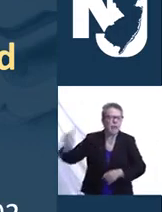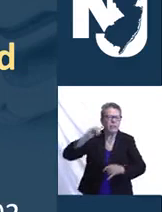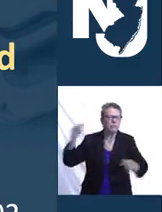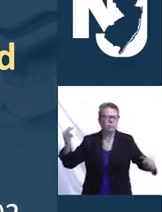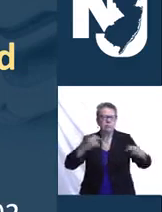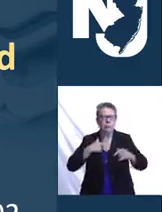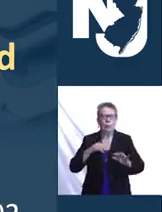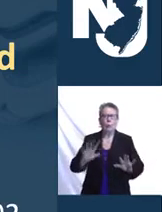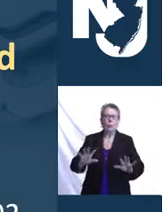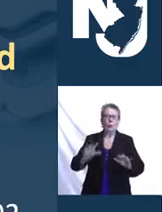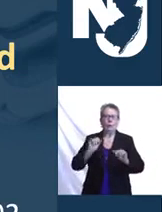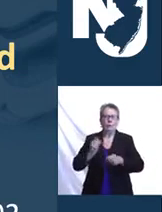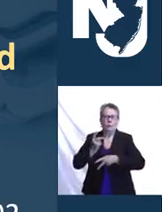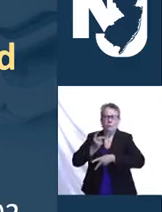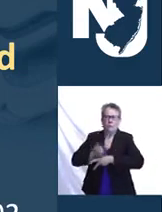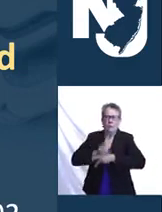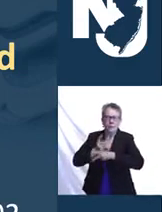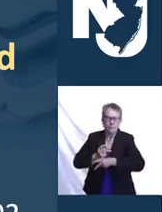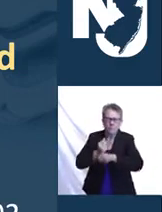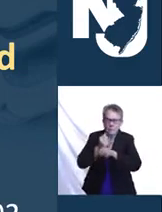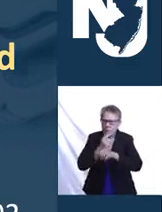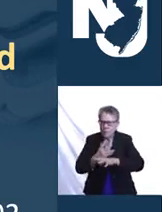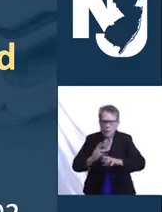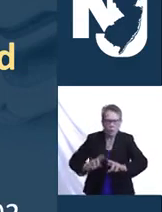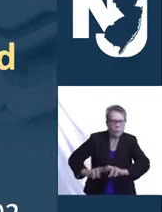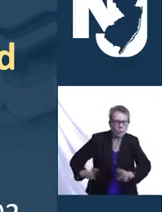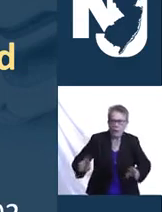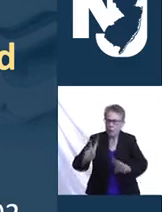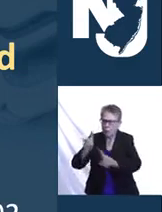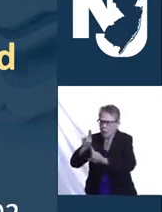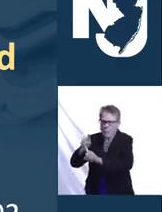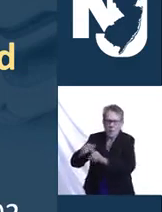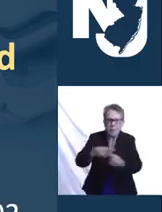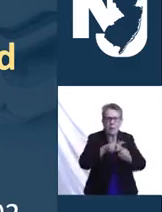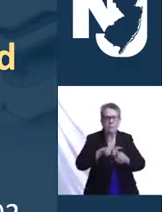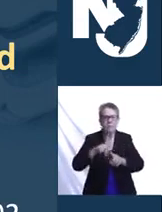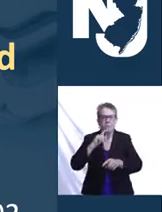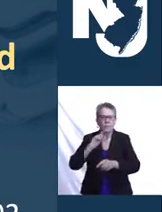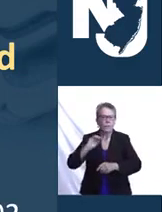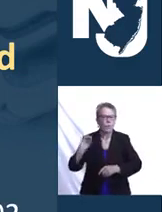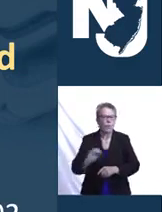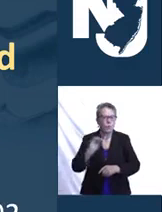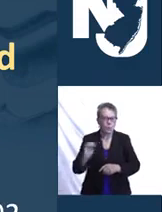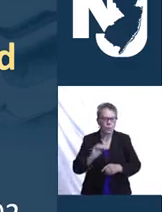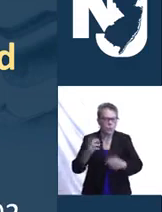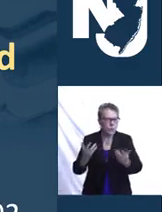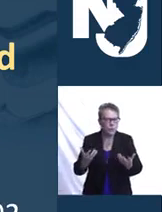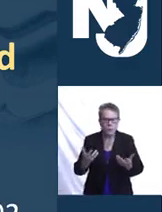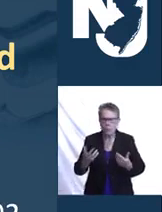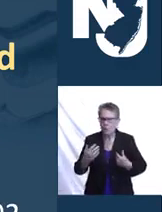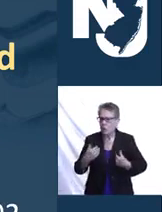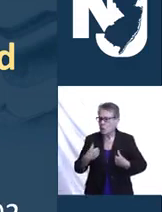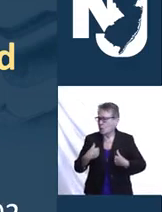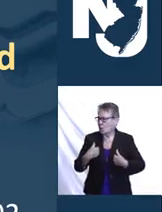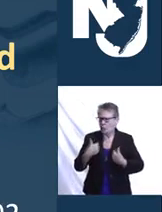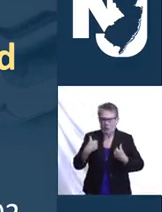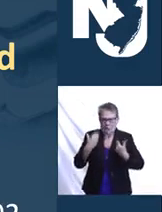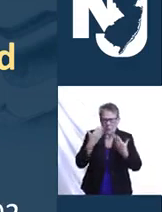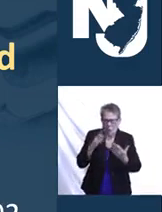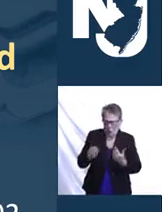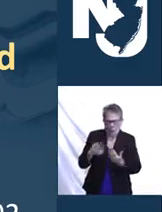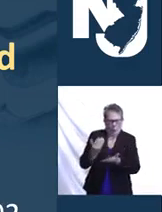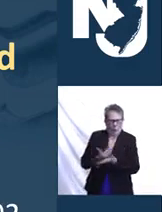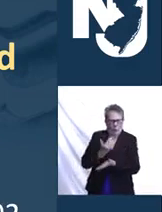much unknown about this new variant. We are all closely following the research into this variant as it is released, and we're